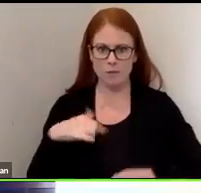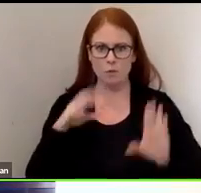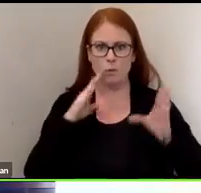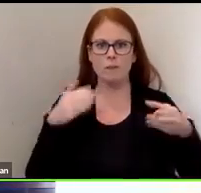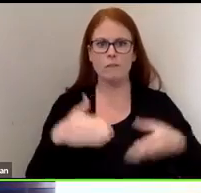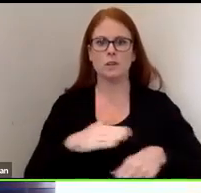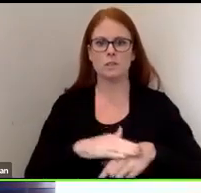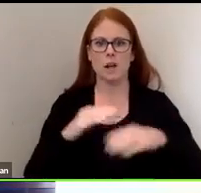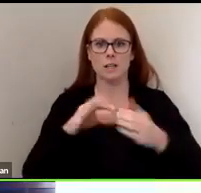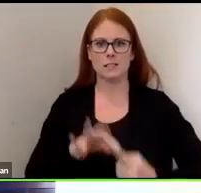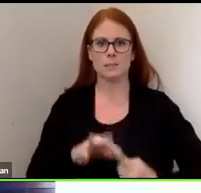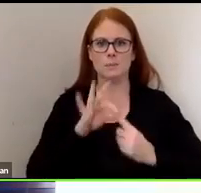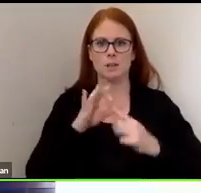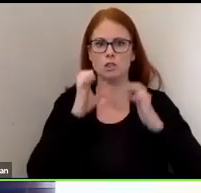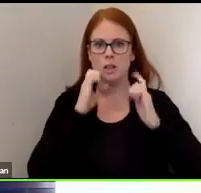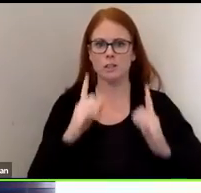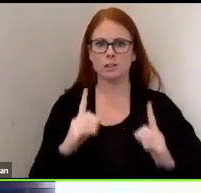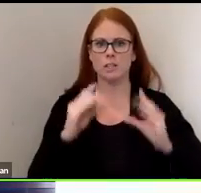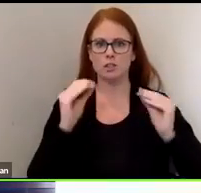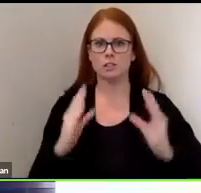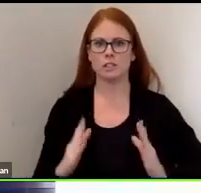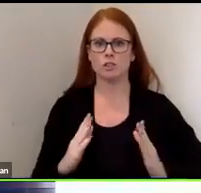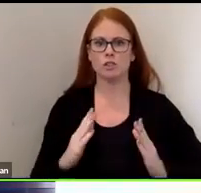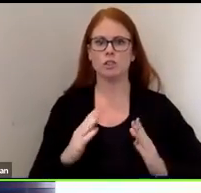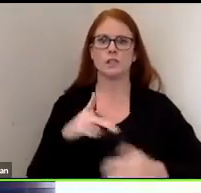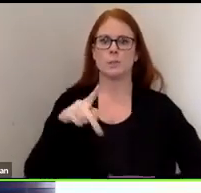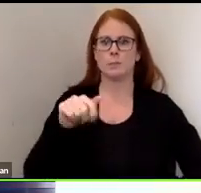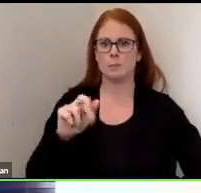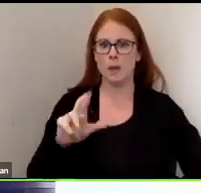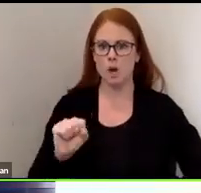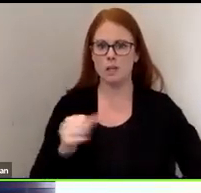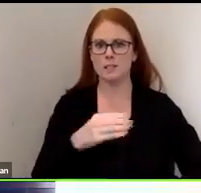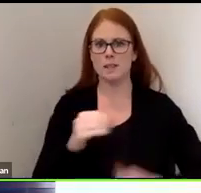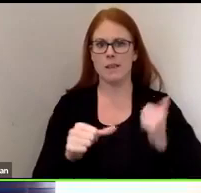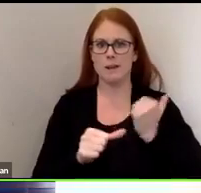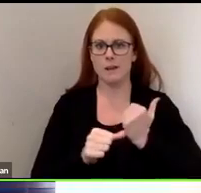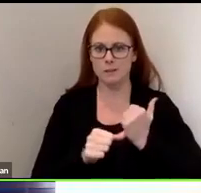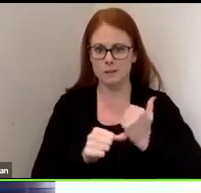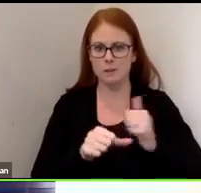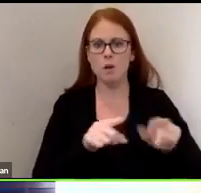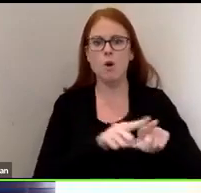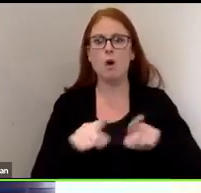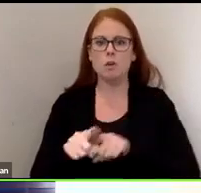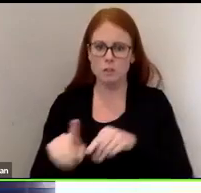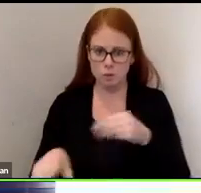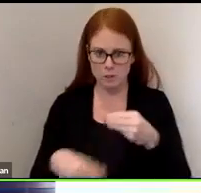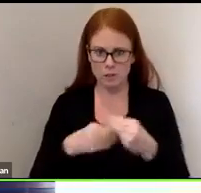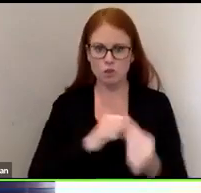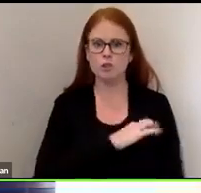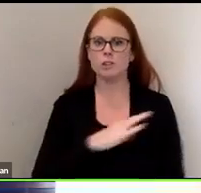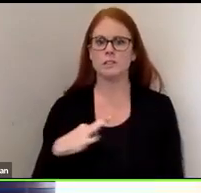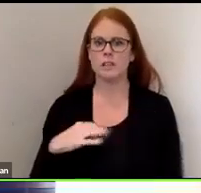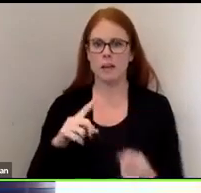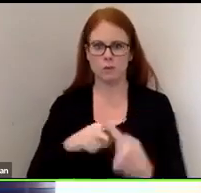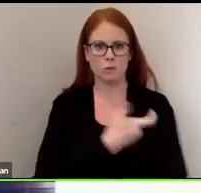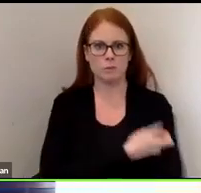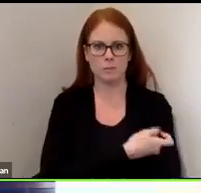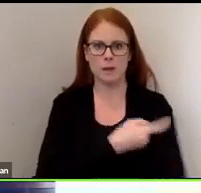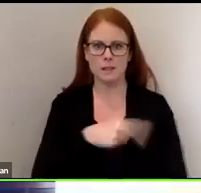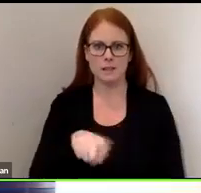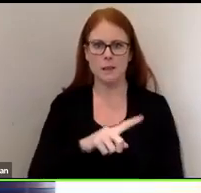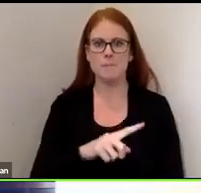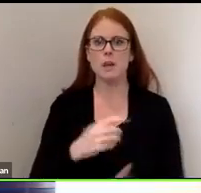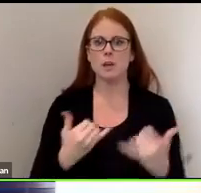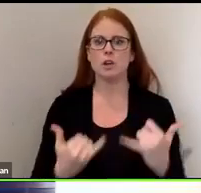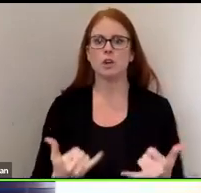SPED teachers, our special education teachers, paras, aides, and then also bringing in some additional staff to immunize them. Currently,